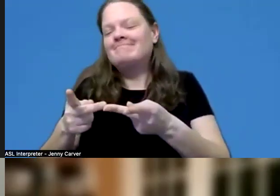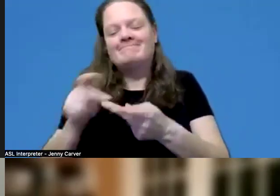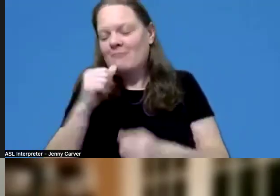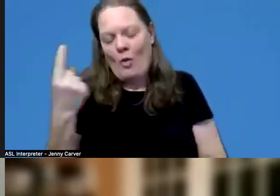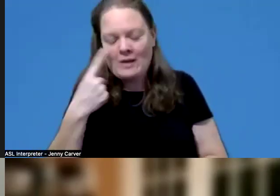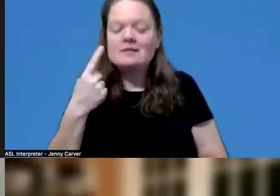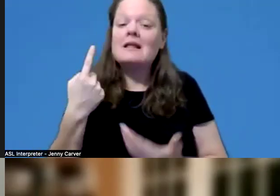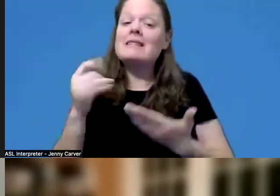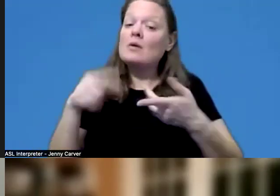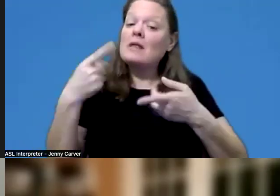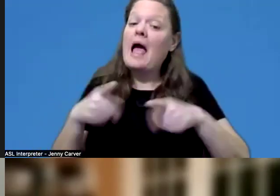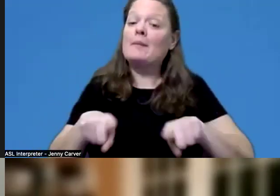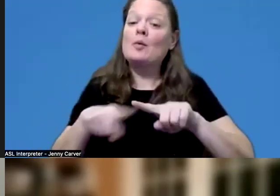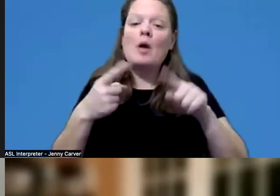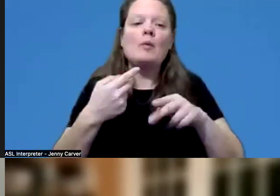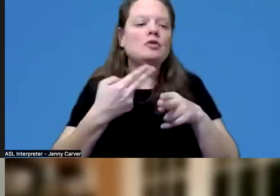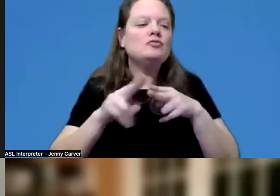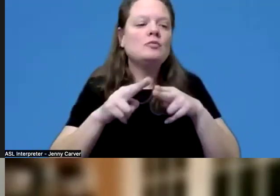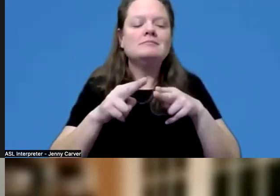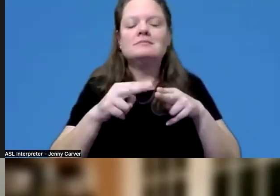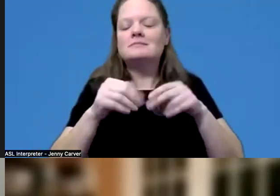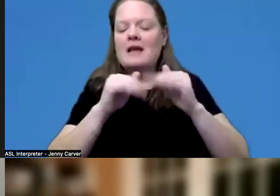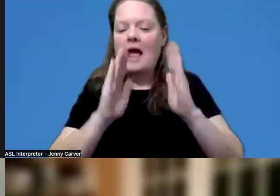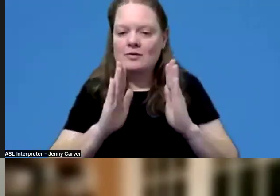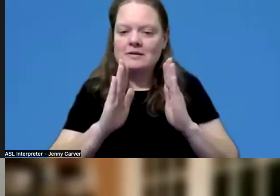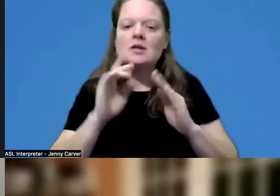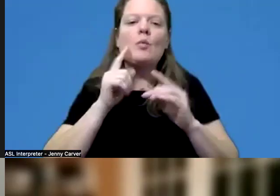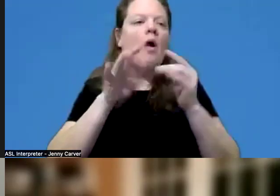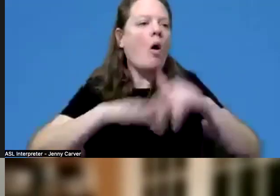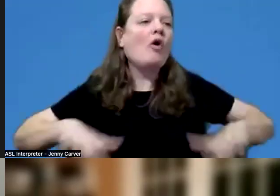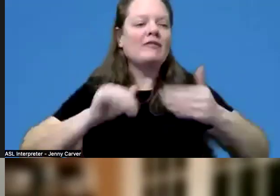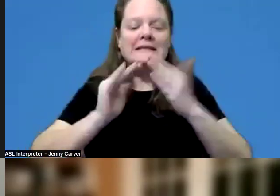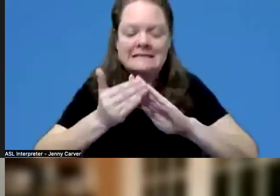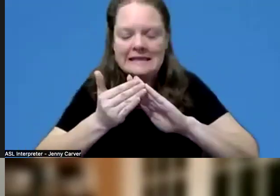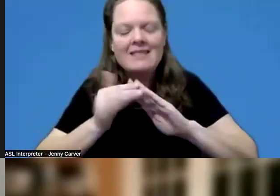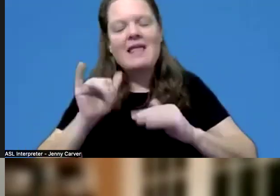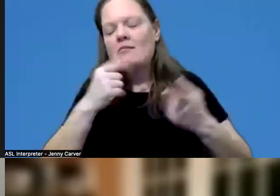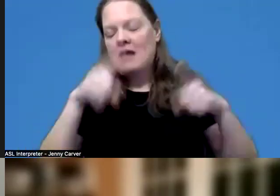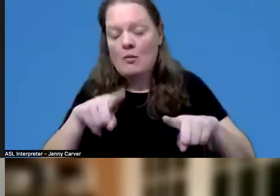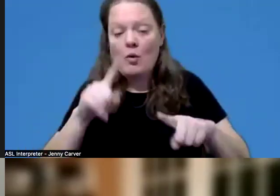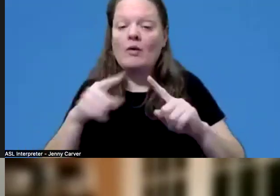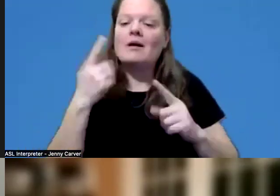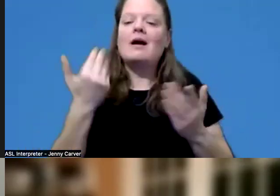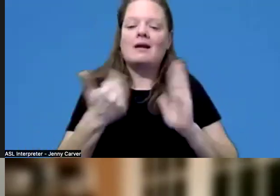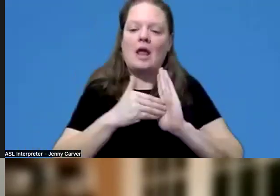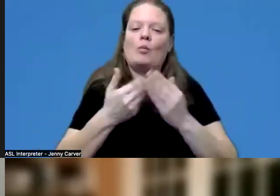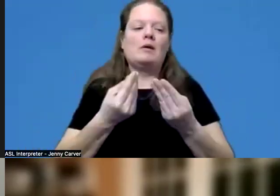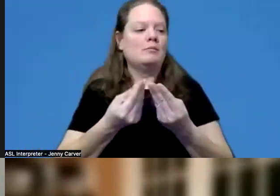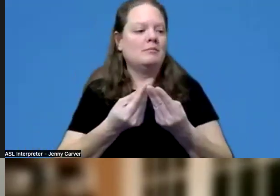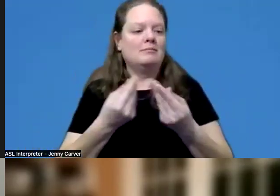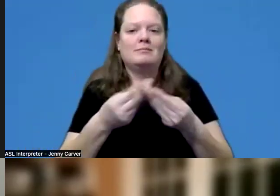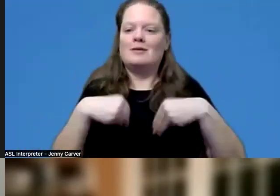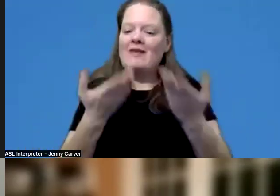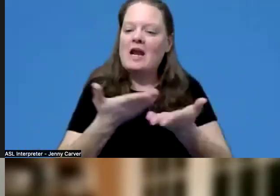all across the city. Again, because when we're providing a public good and we want to use our own property, there